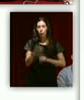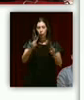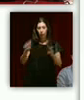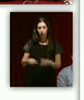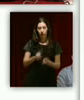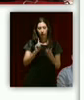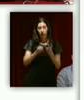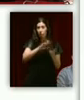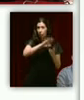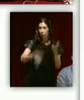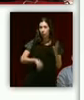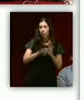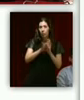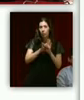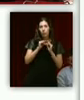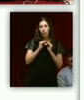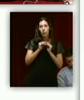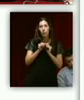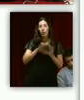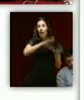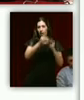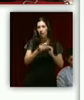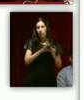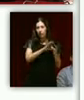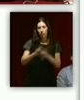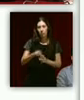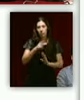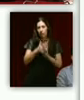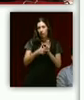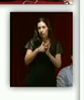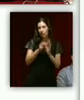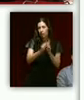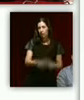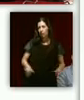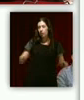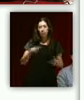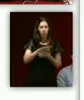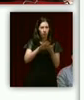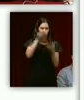and to do a software that can be adapted to it.